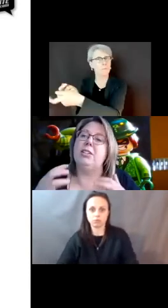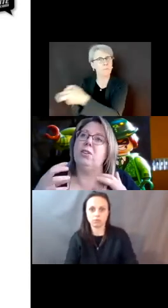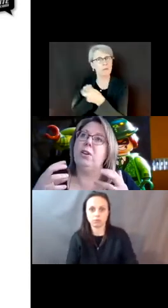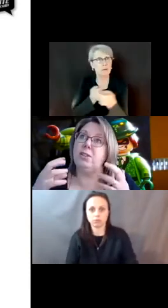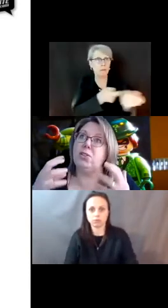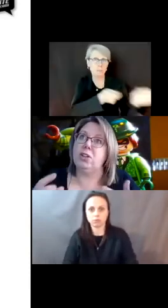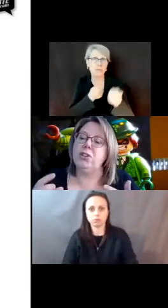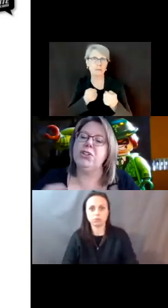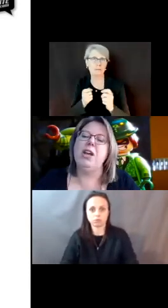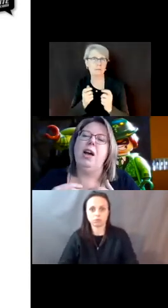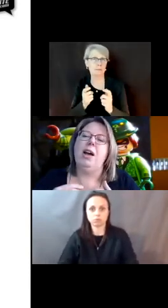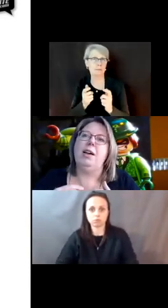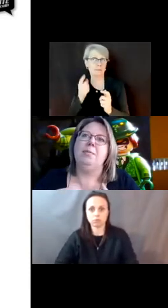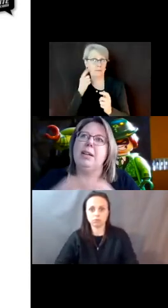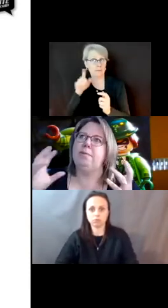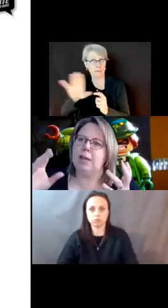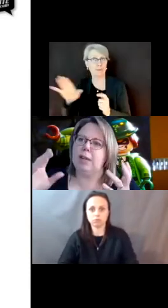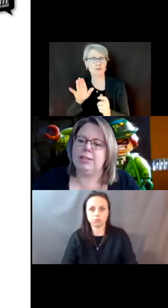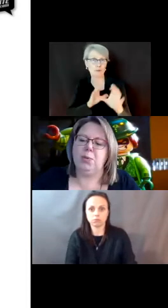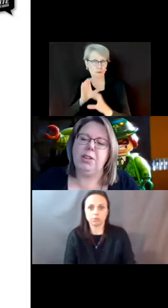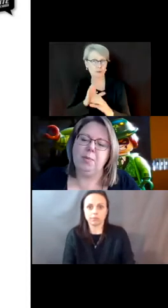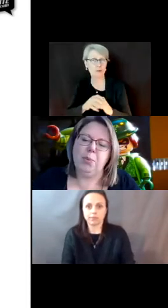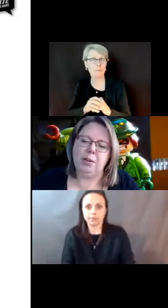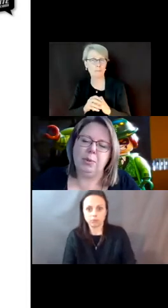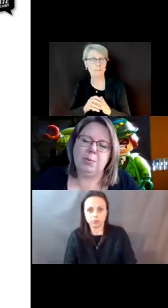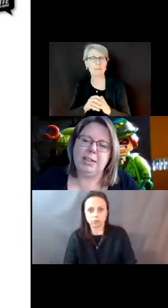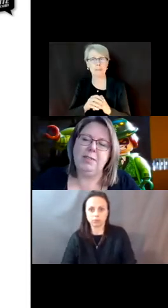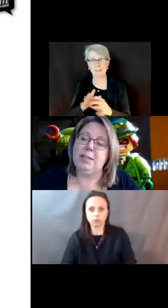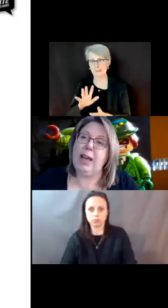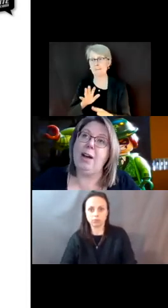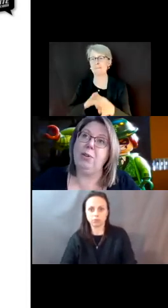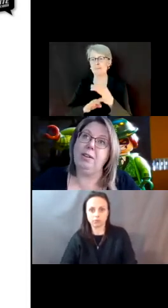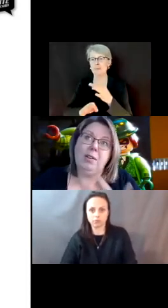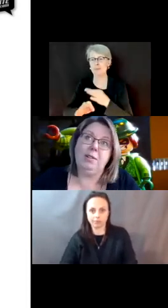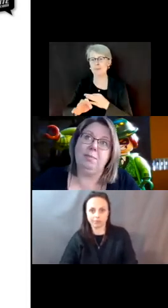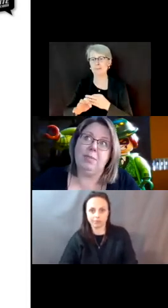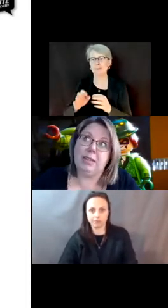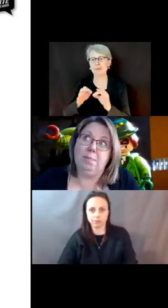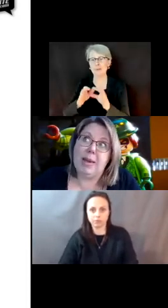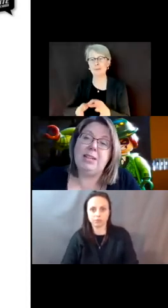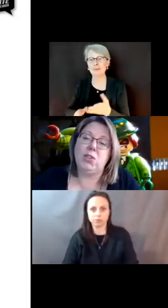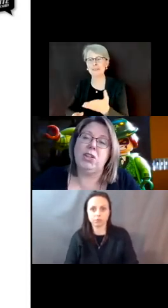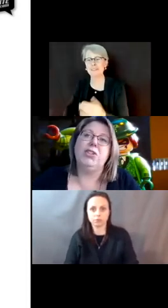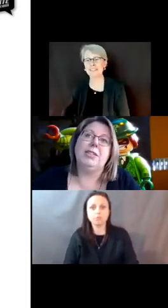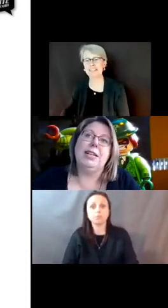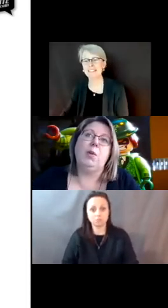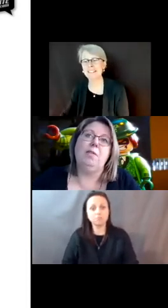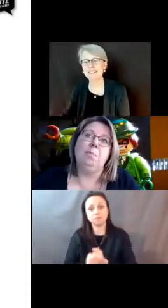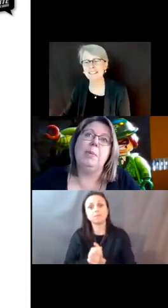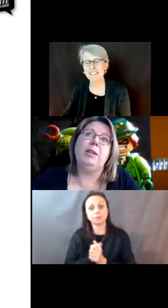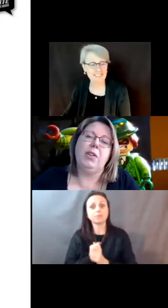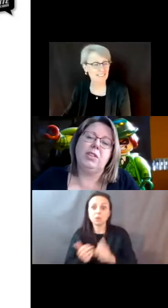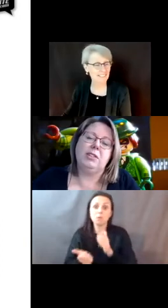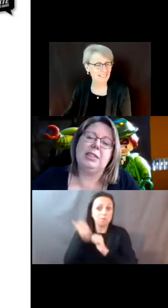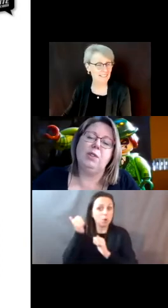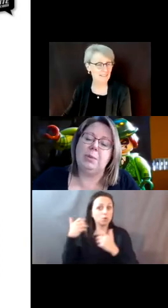better in search. And that's a really important perspective. And it's how the main search engines, that's what they